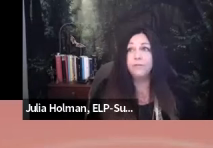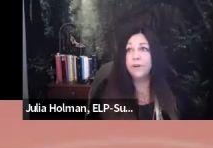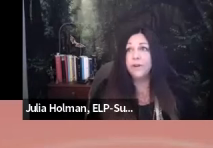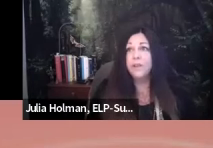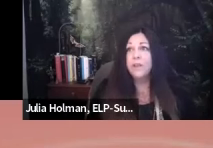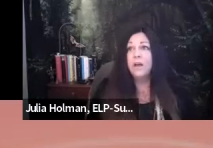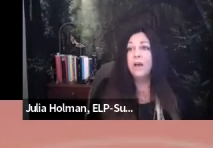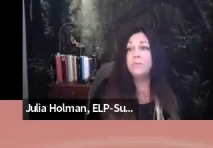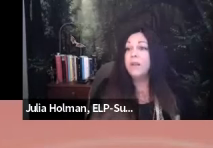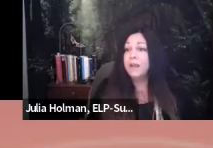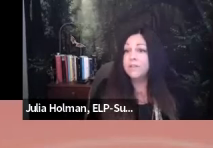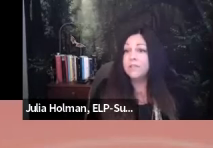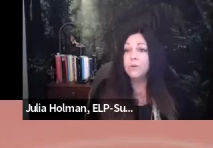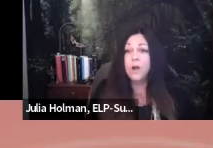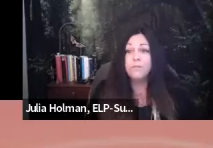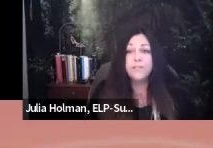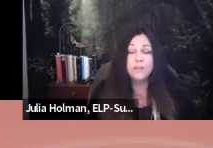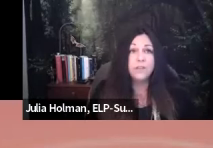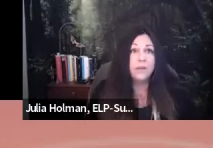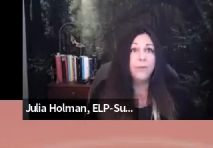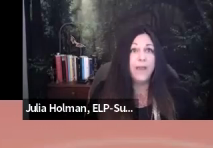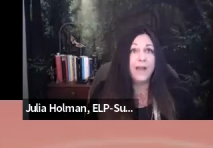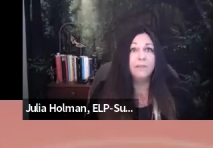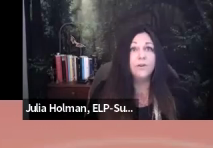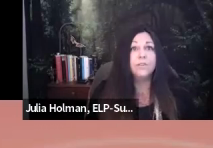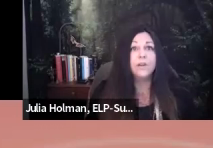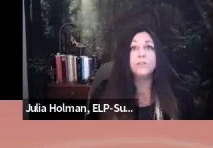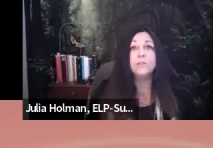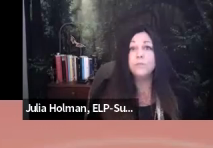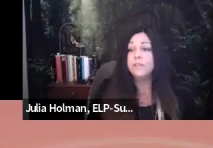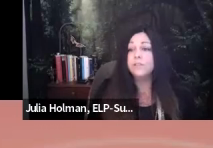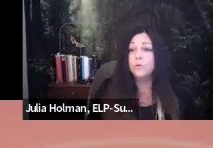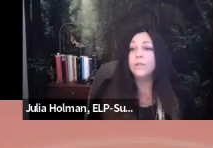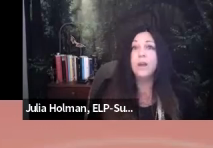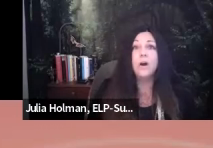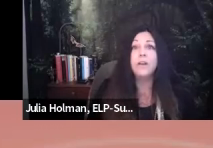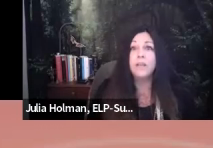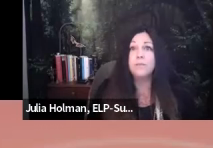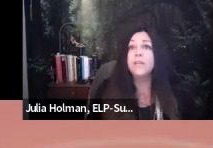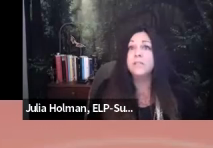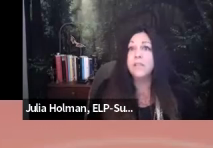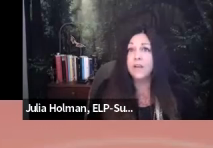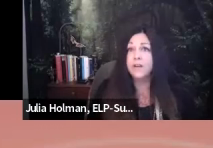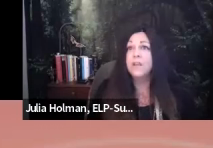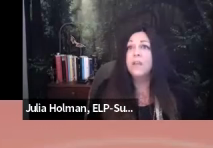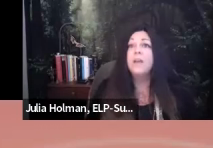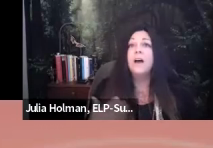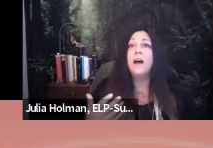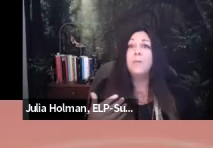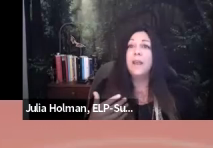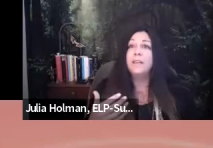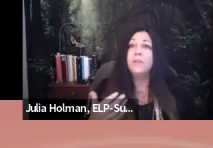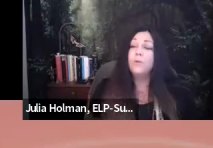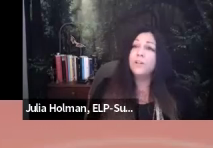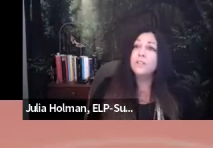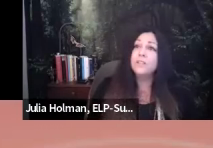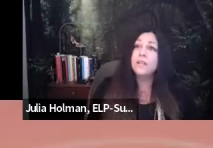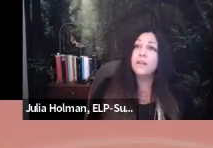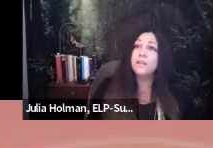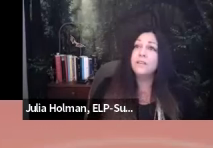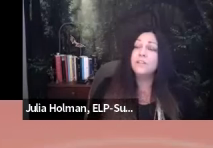sole caregiver. In every single conversation that we have, her thoughts are really solely on him and his care. And